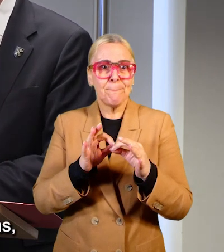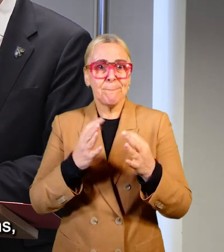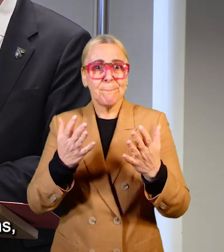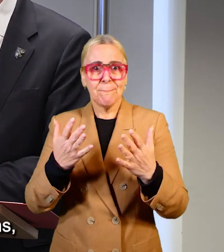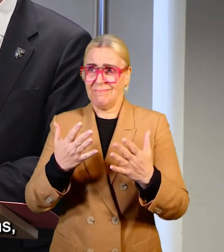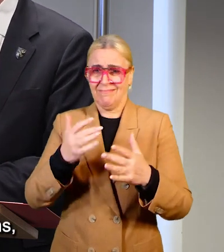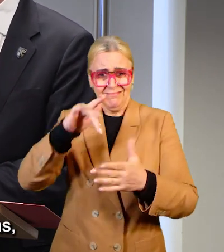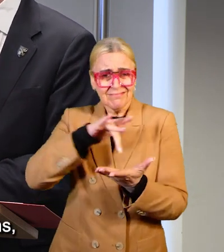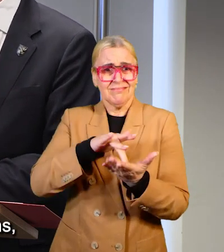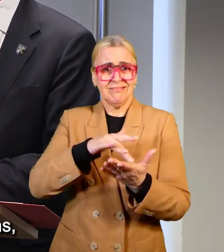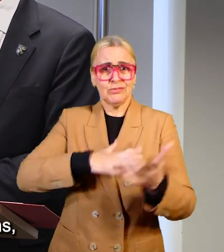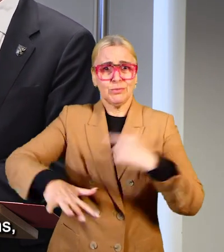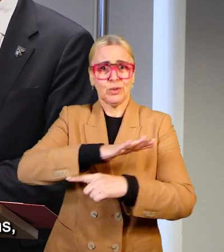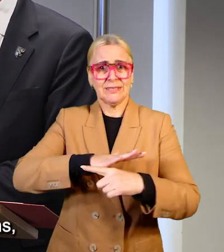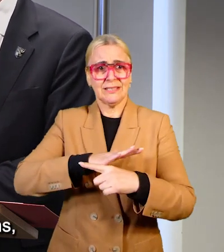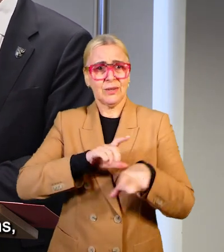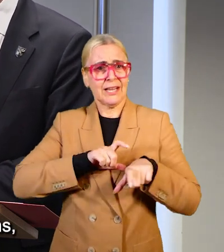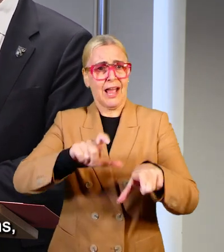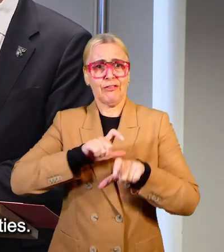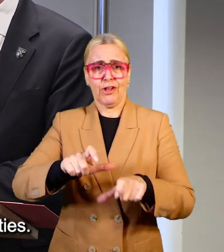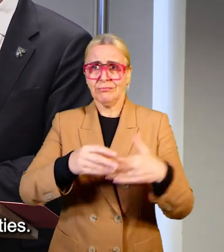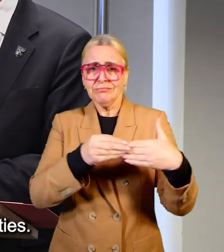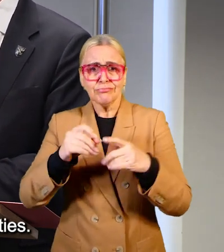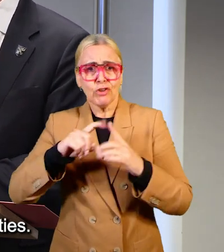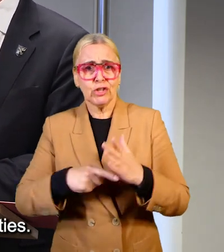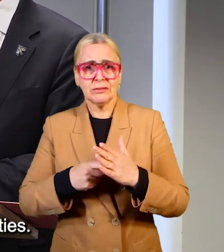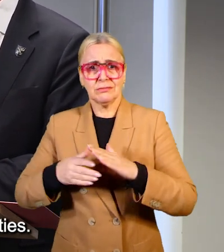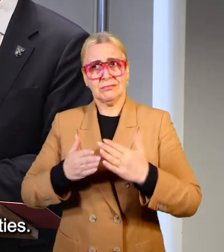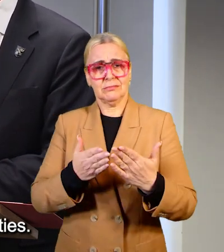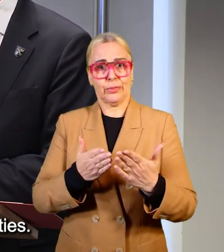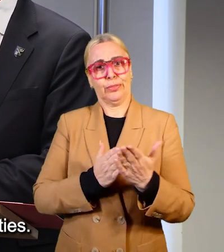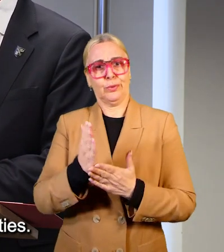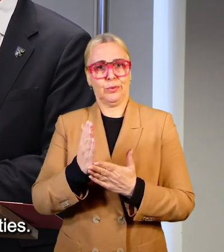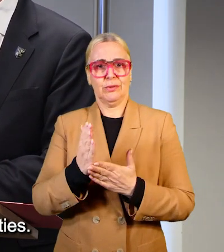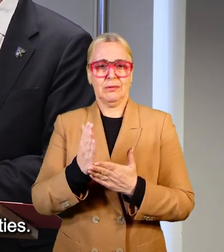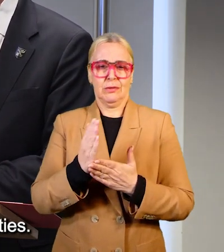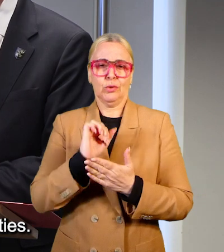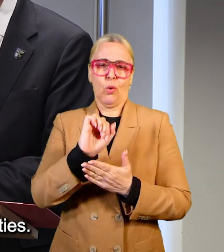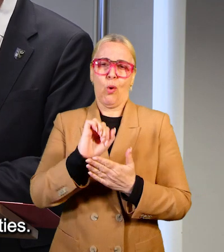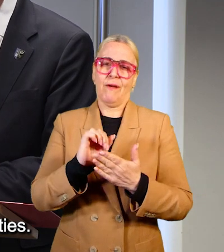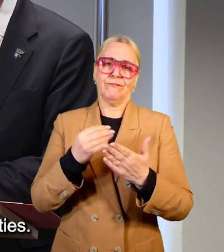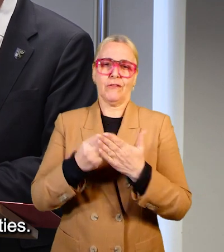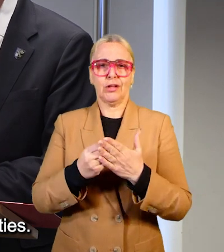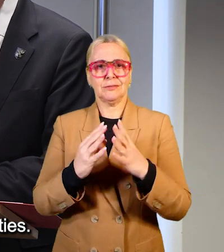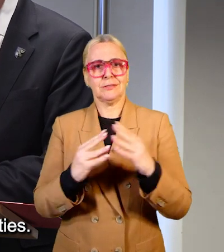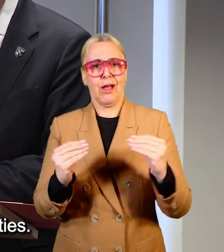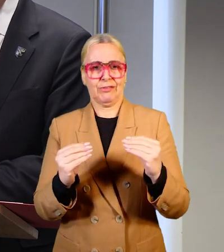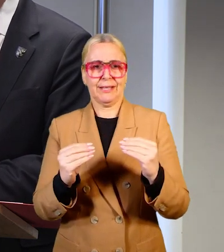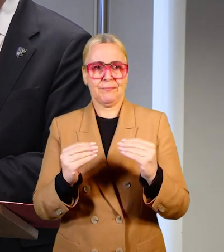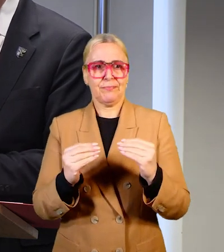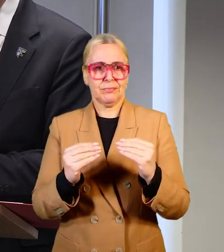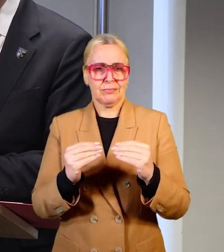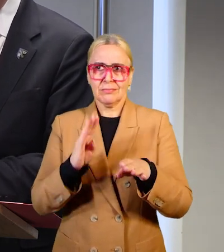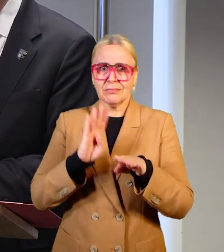business, or a whole multitude of other reasons. Real hubs in the heart of our communities.